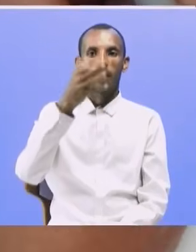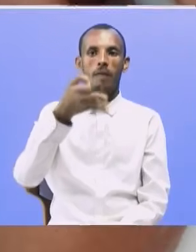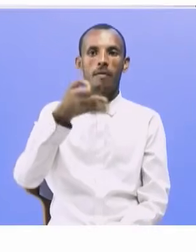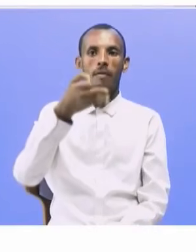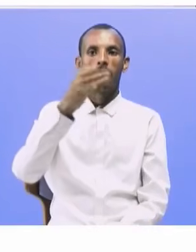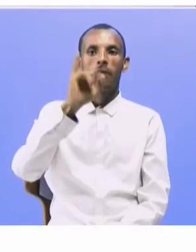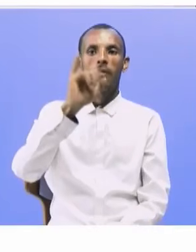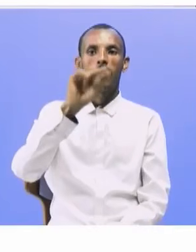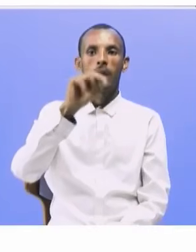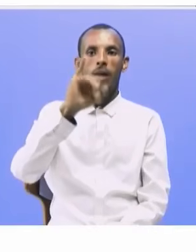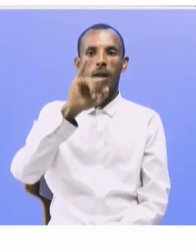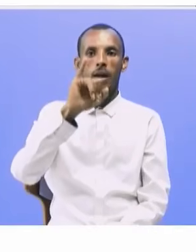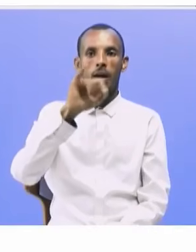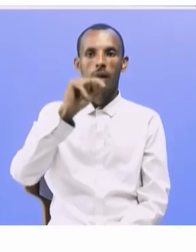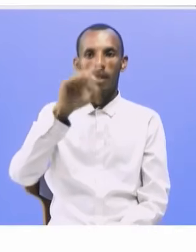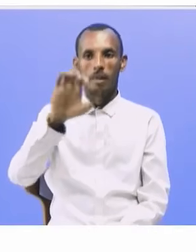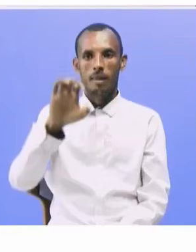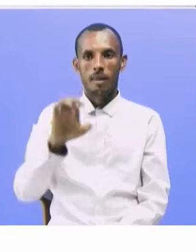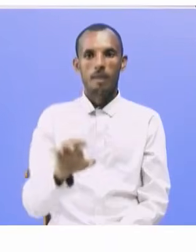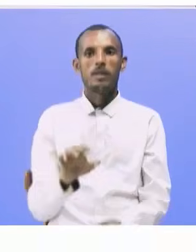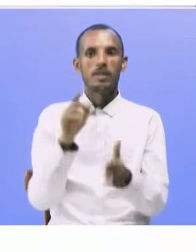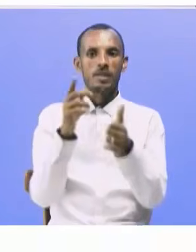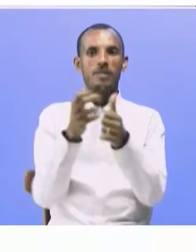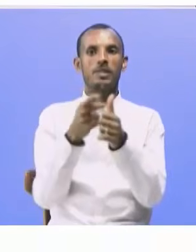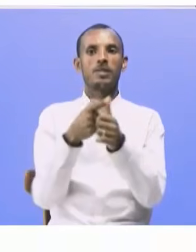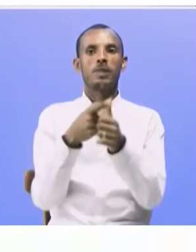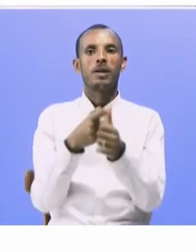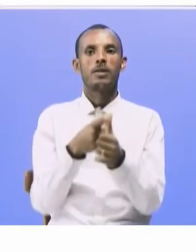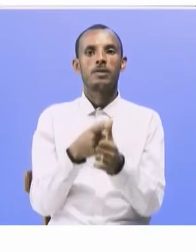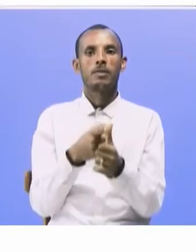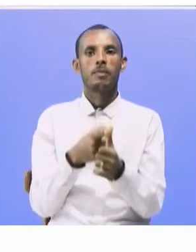Okay, the first one is